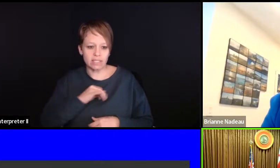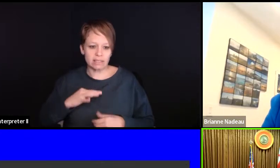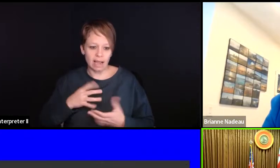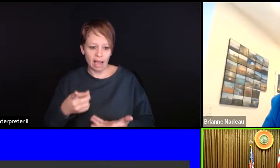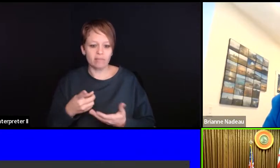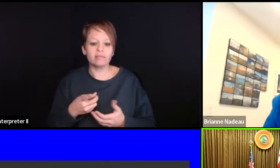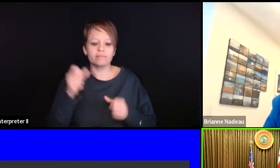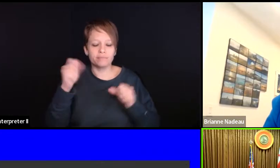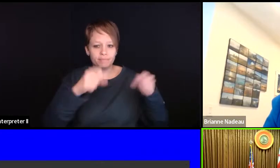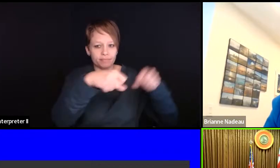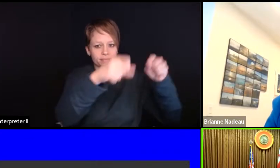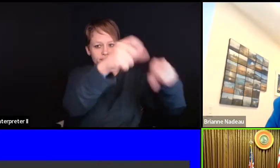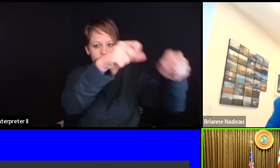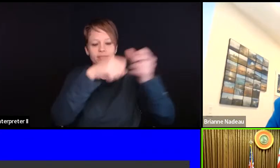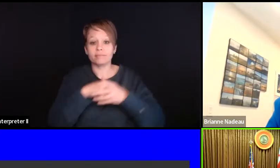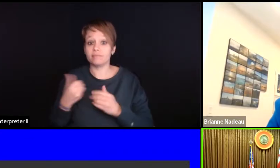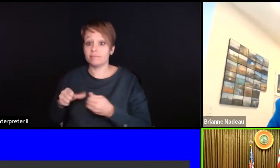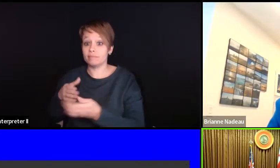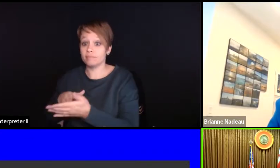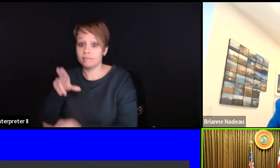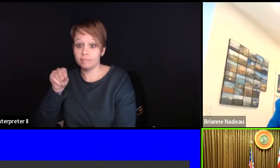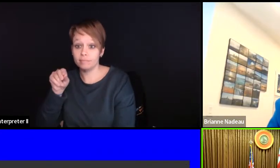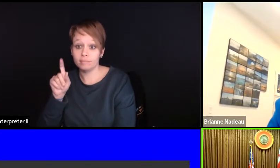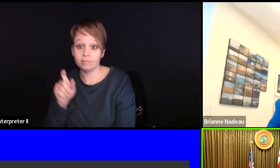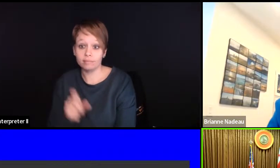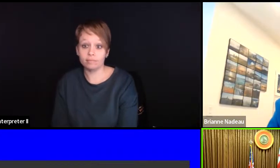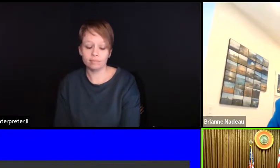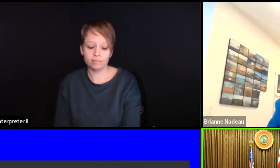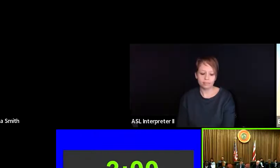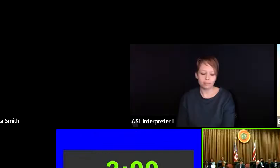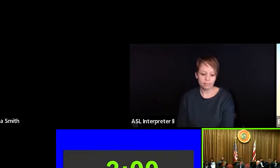Aye. Are there any opposed?